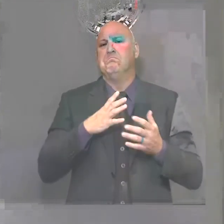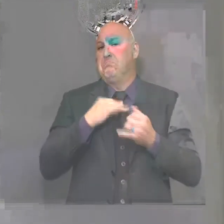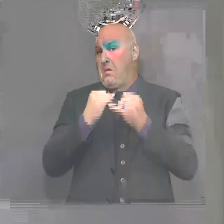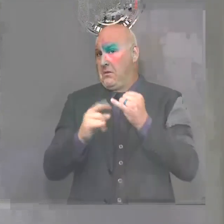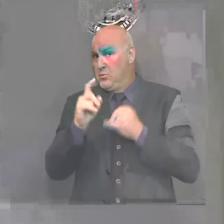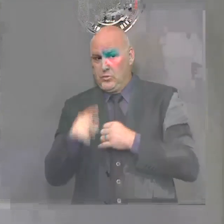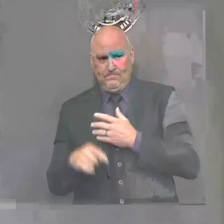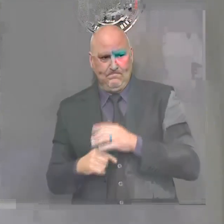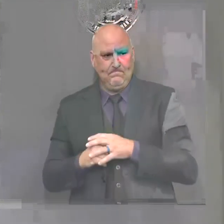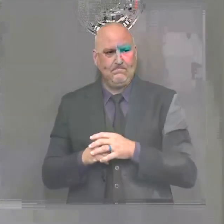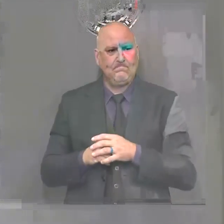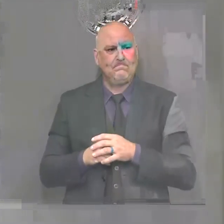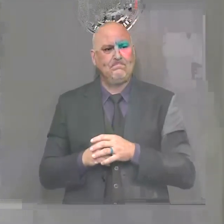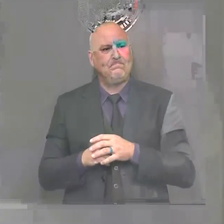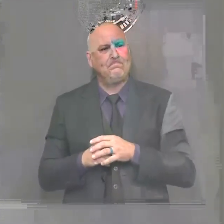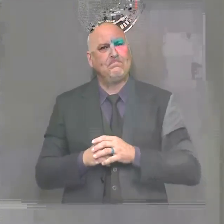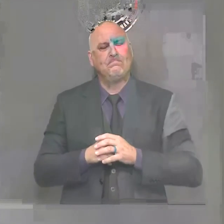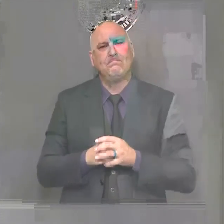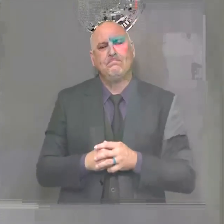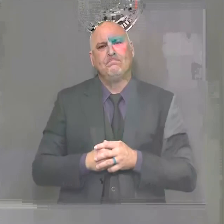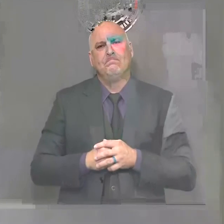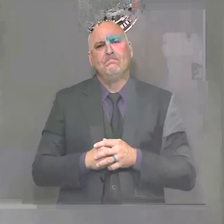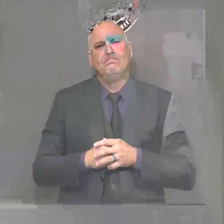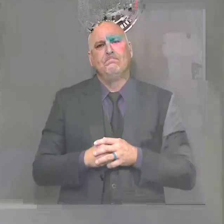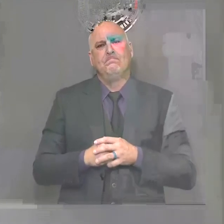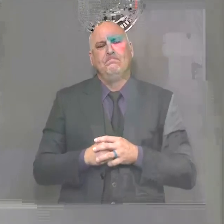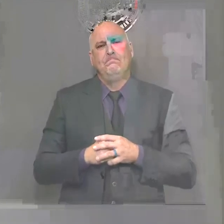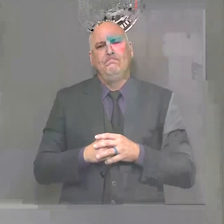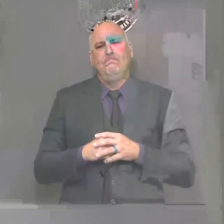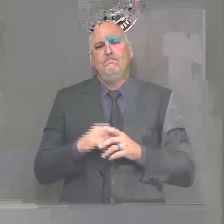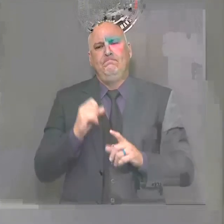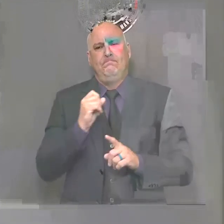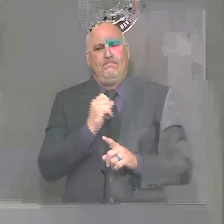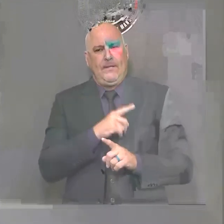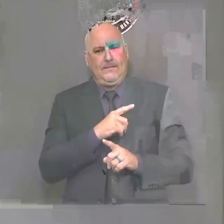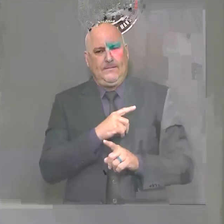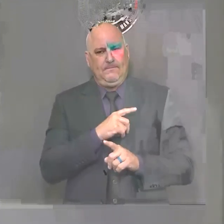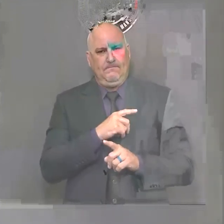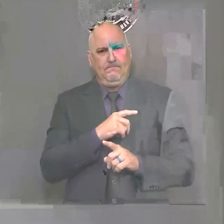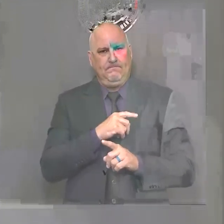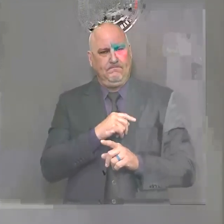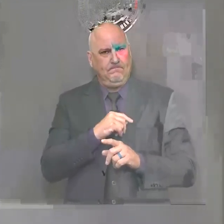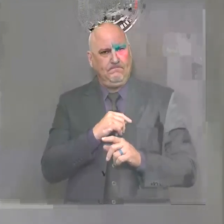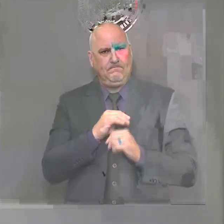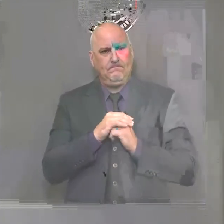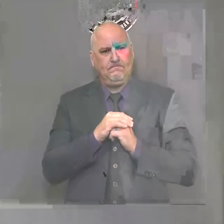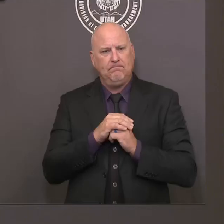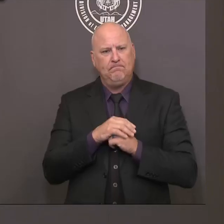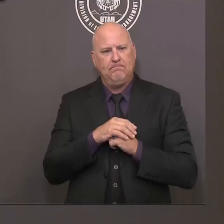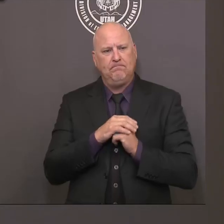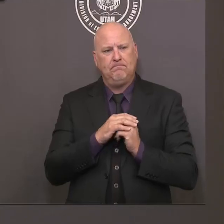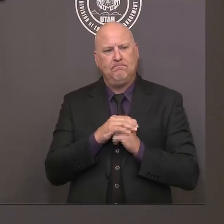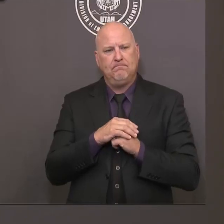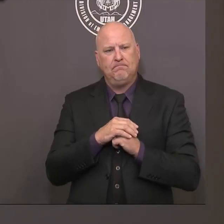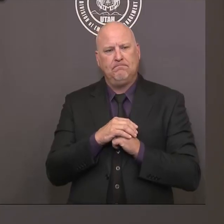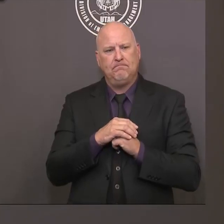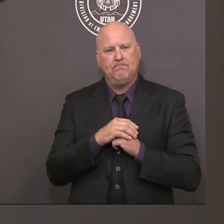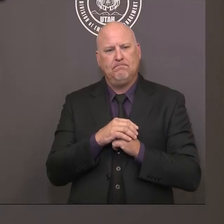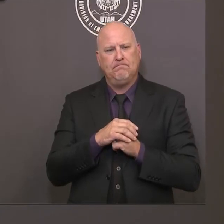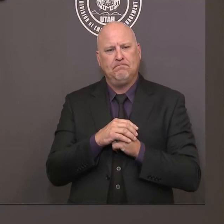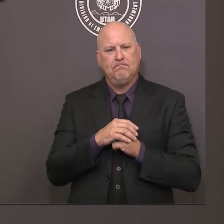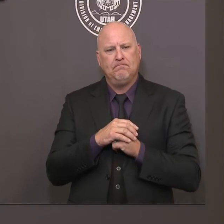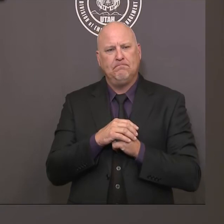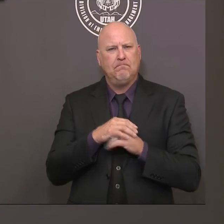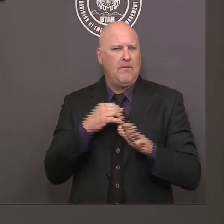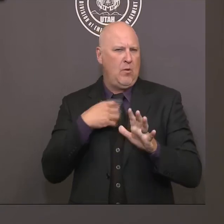Yeah, Dr. Dunn, can you hear me? Yep. Okay, Dr. Dunn, Ben Winslow with Fox 13. Just to be